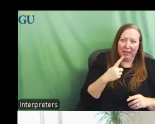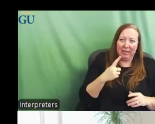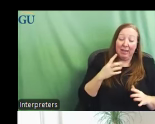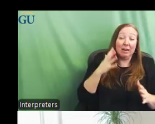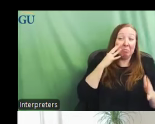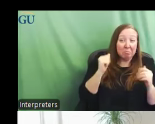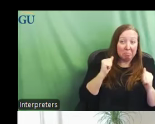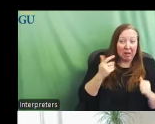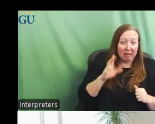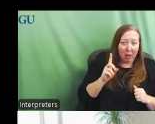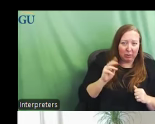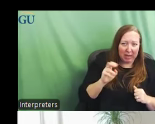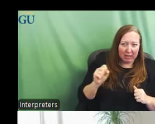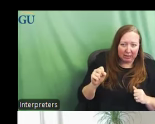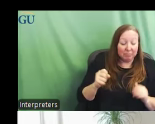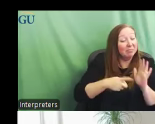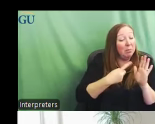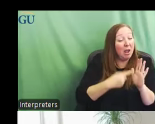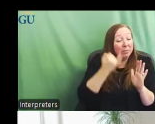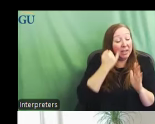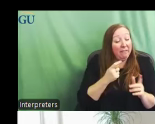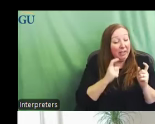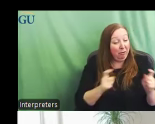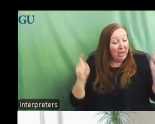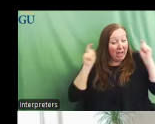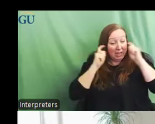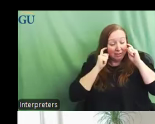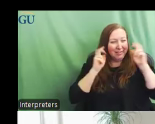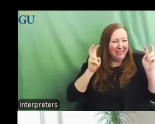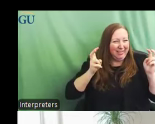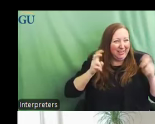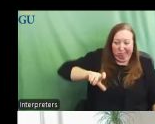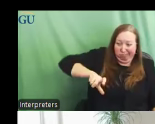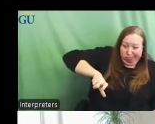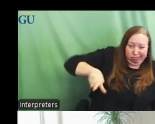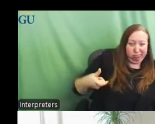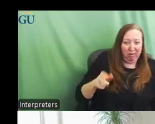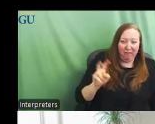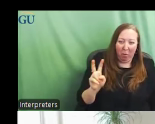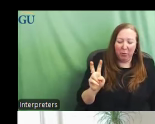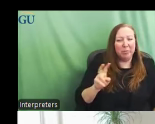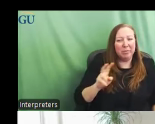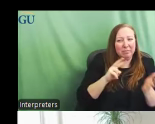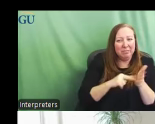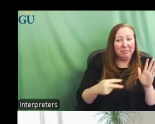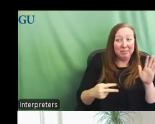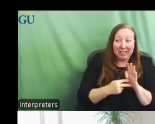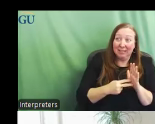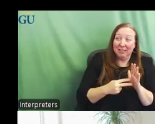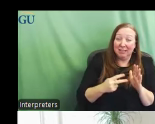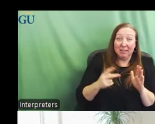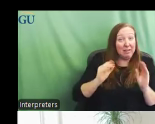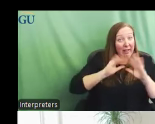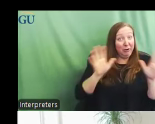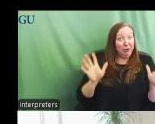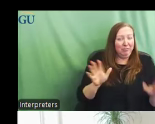they become accessible. But for others, increasing the loudness doesn't necessarily make the speech signal clear. And